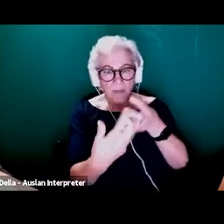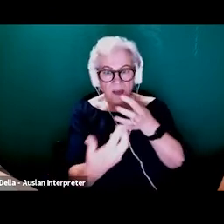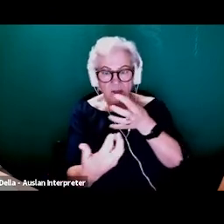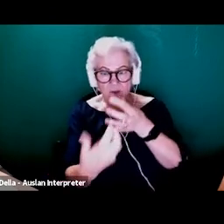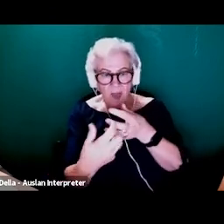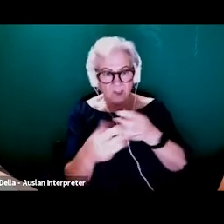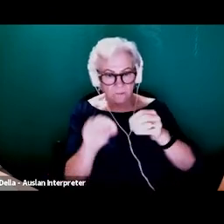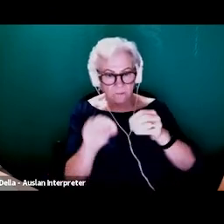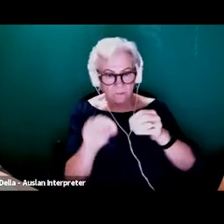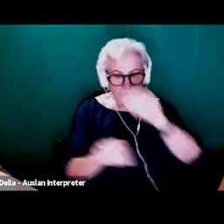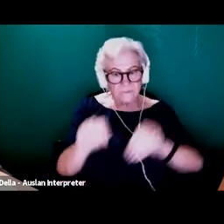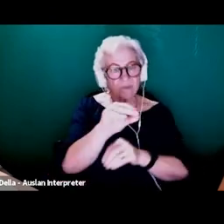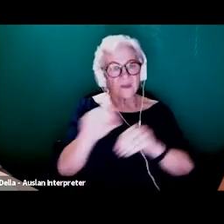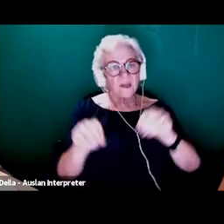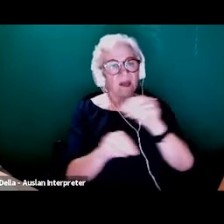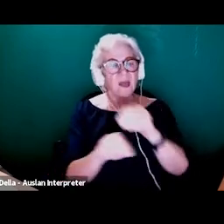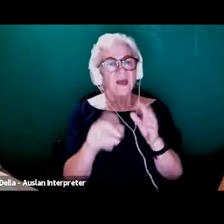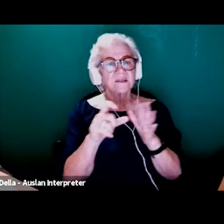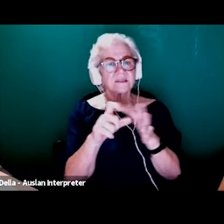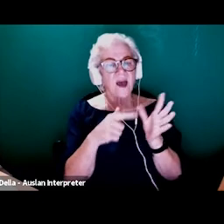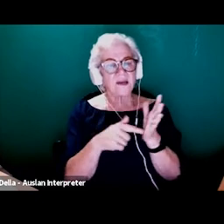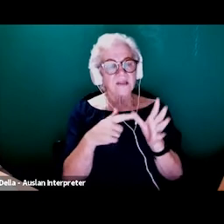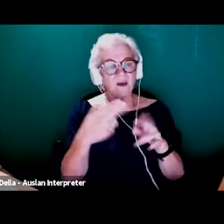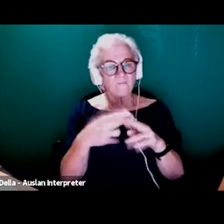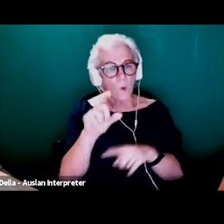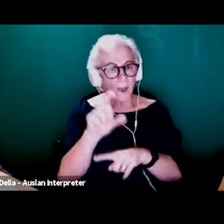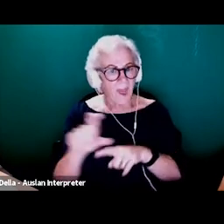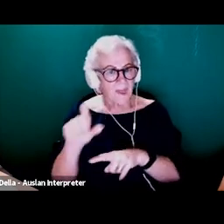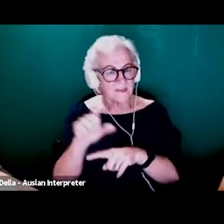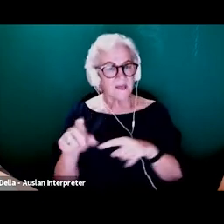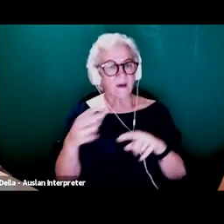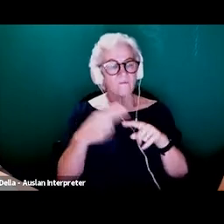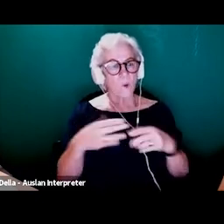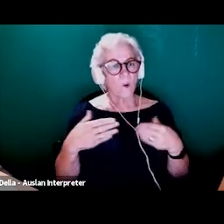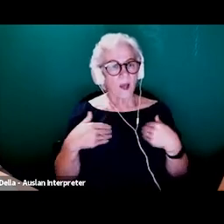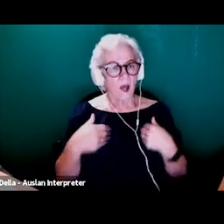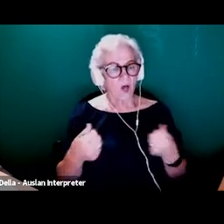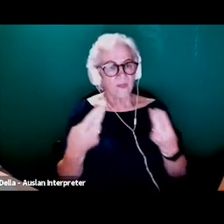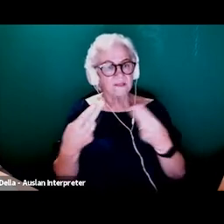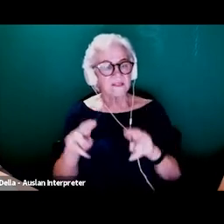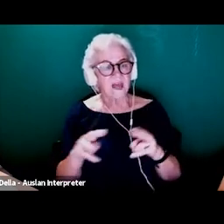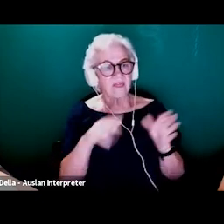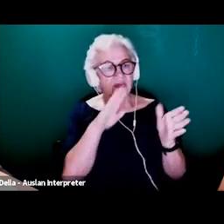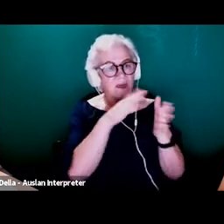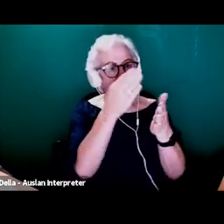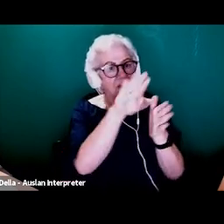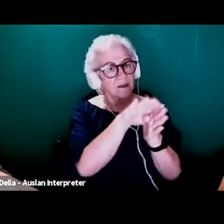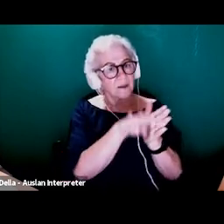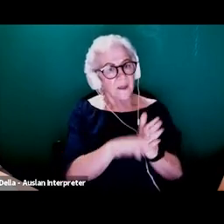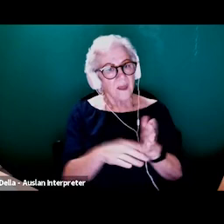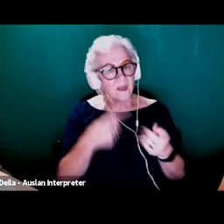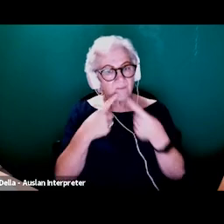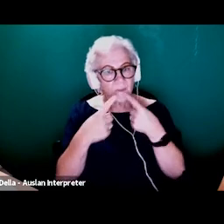data on cancer notifications, death records, as well as a range of different health service use, including things such